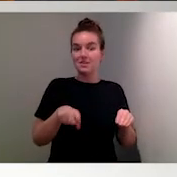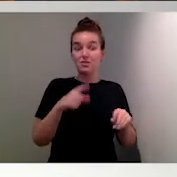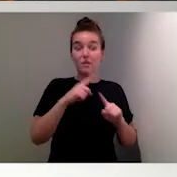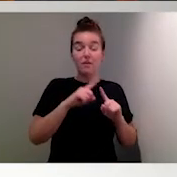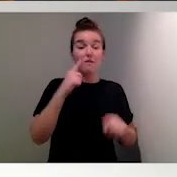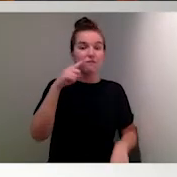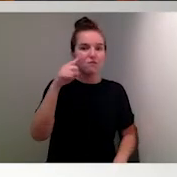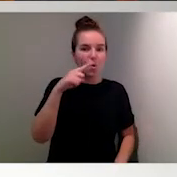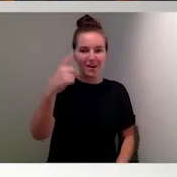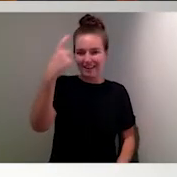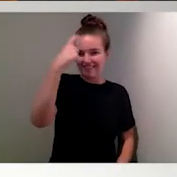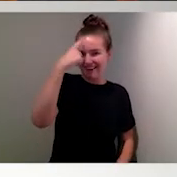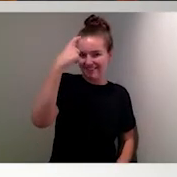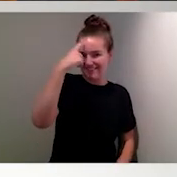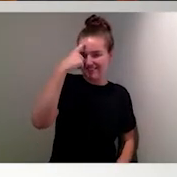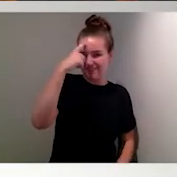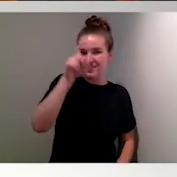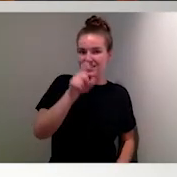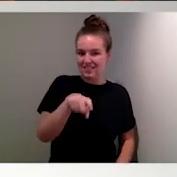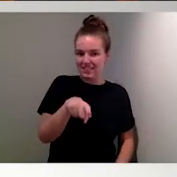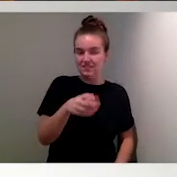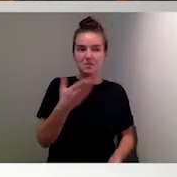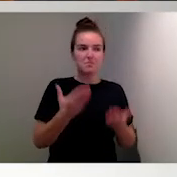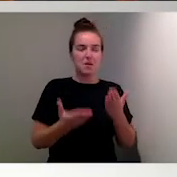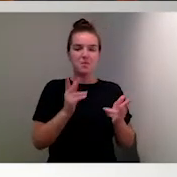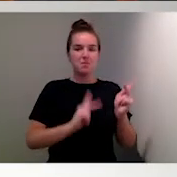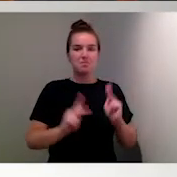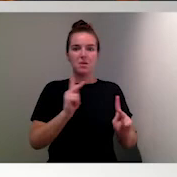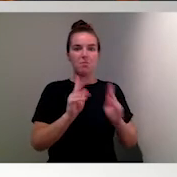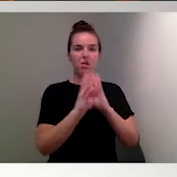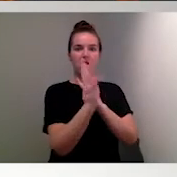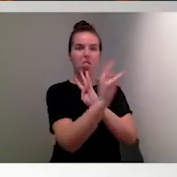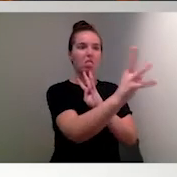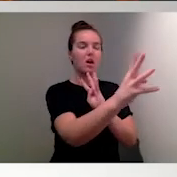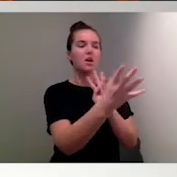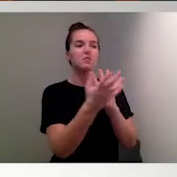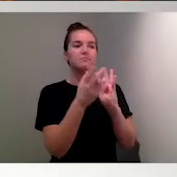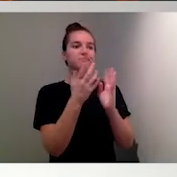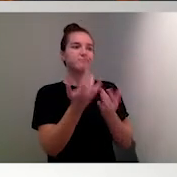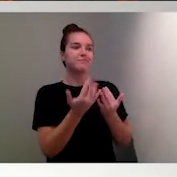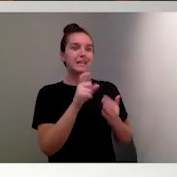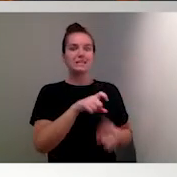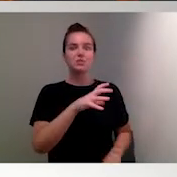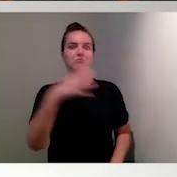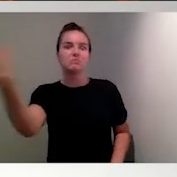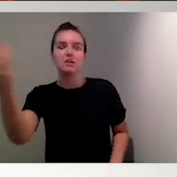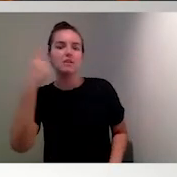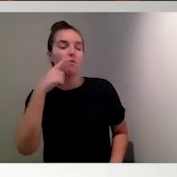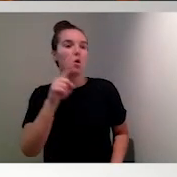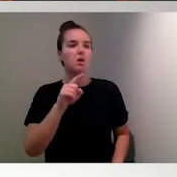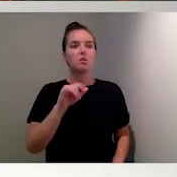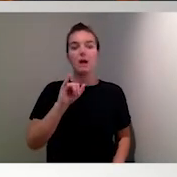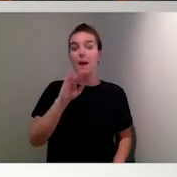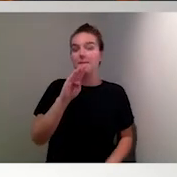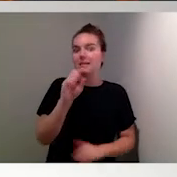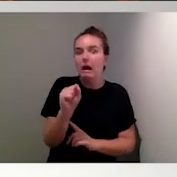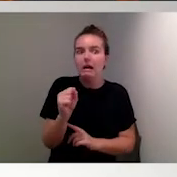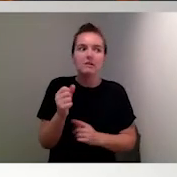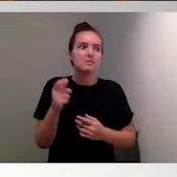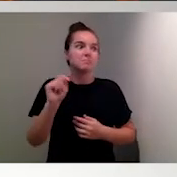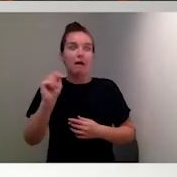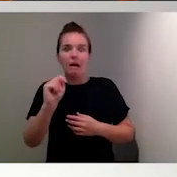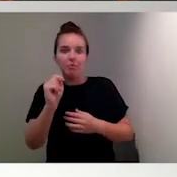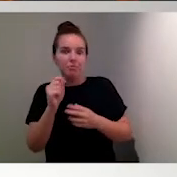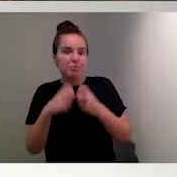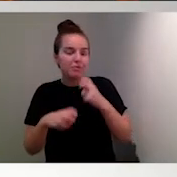need to leave the line quickly for IBS, bathroom issues, etc. People who can't wait in